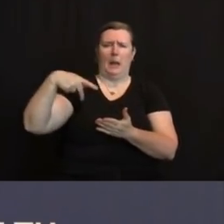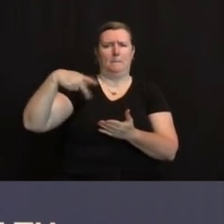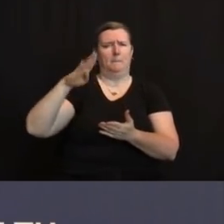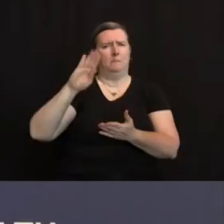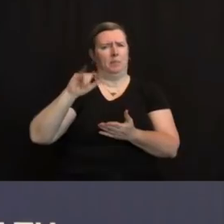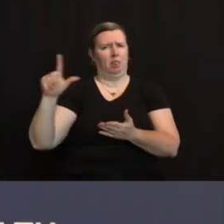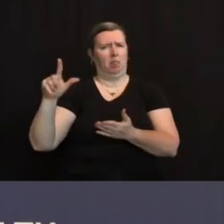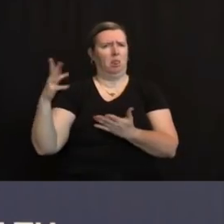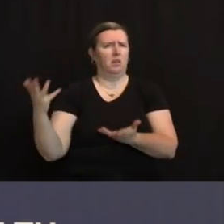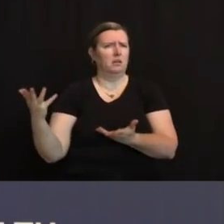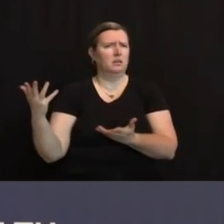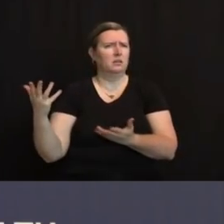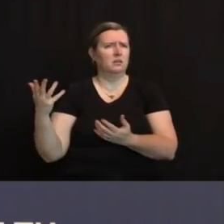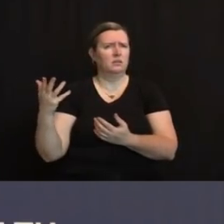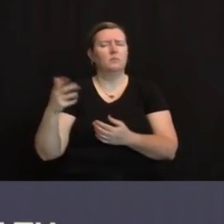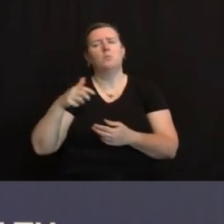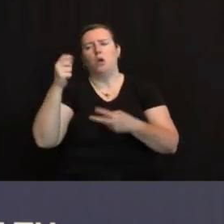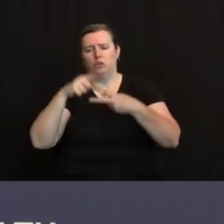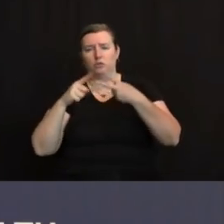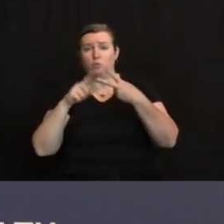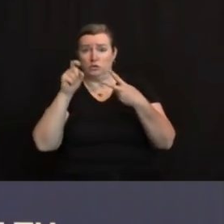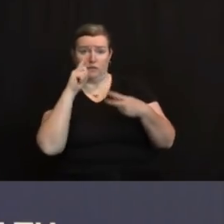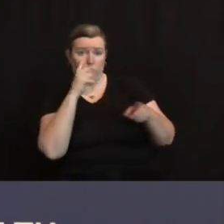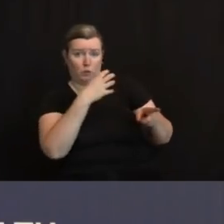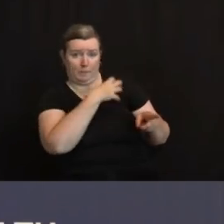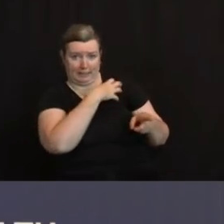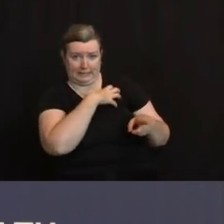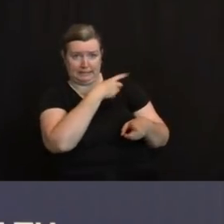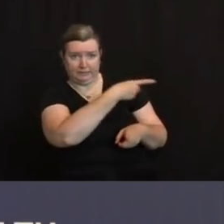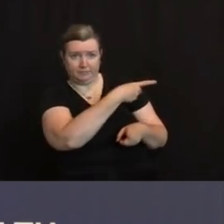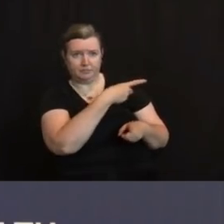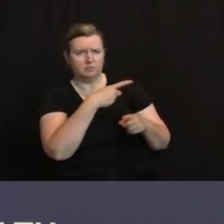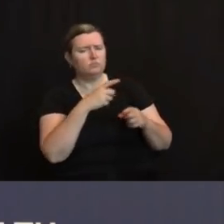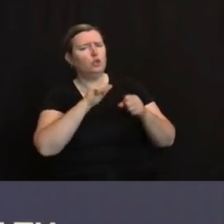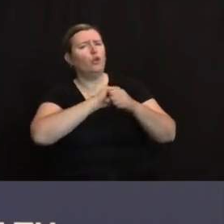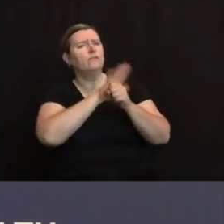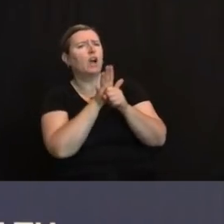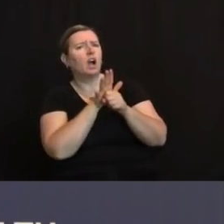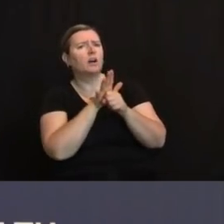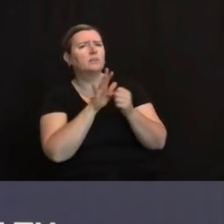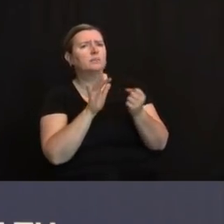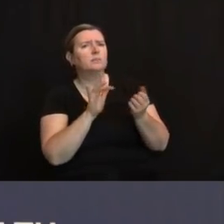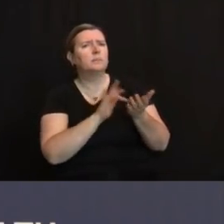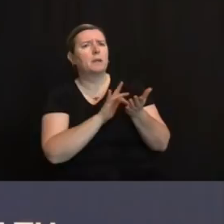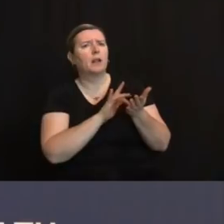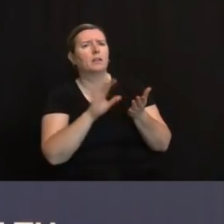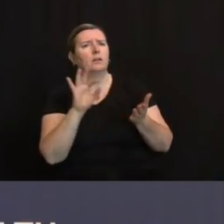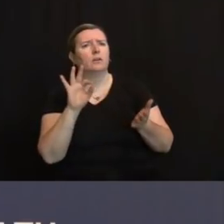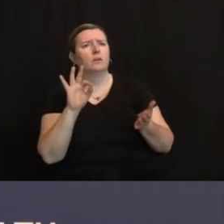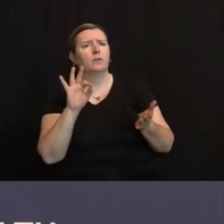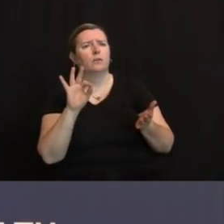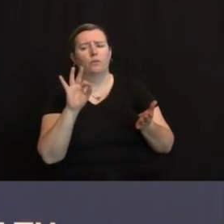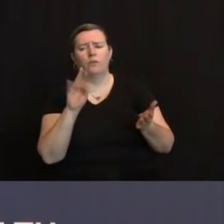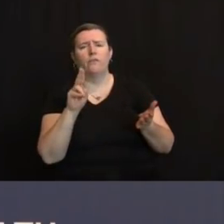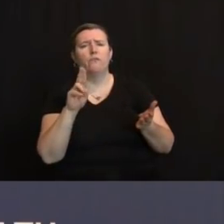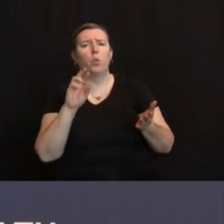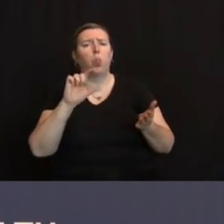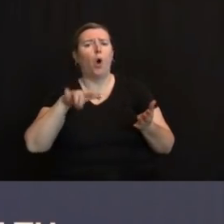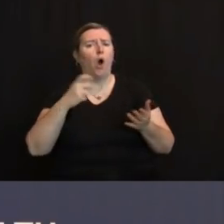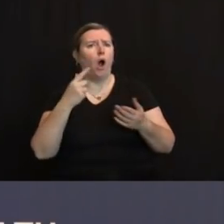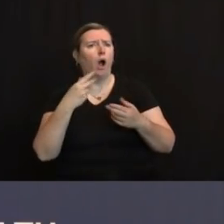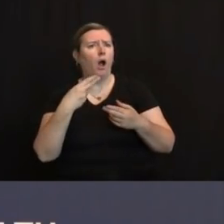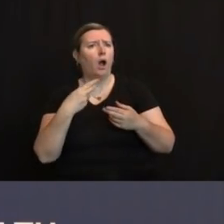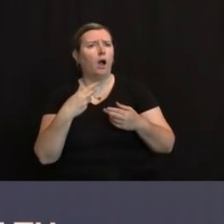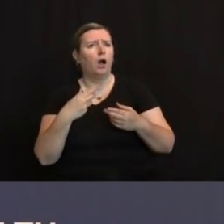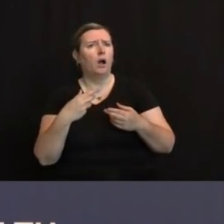the Colonel. Do you support the coronavirus medical furlough release of Diana Hoffman, whose false police